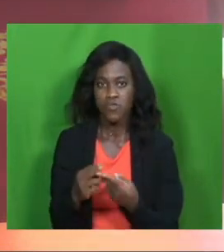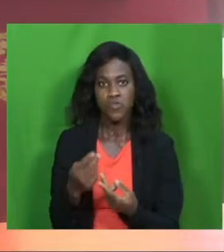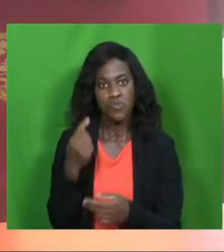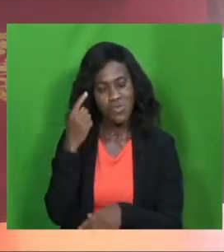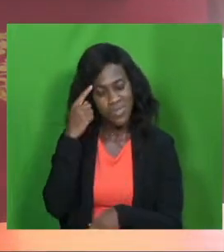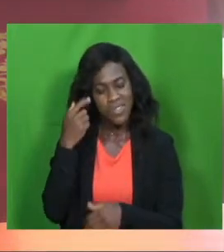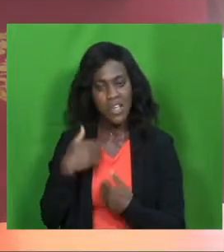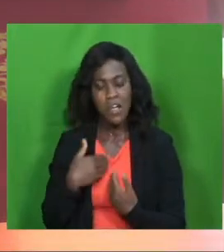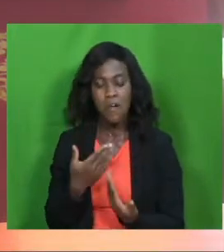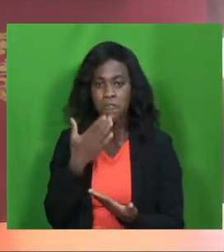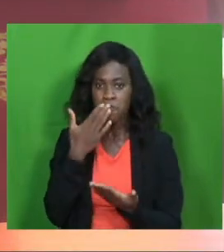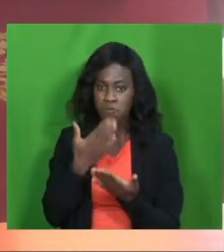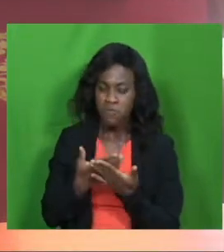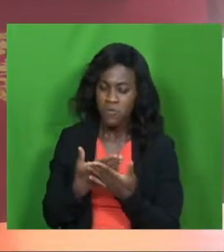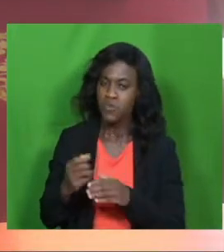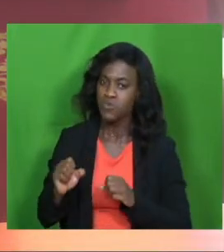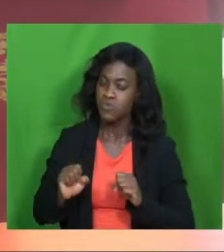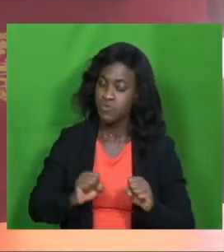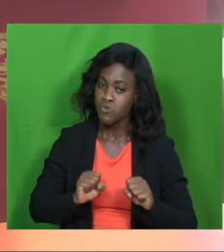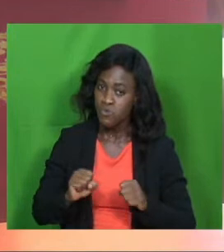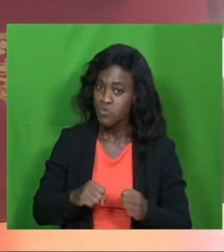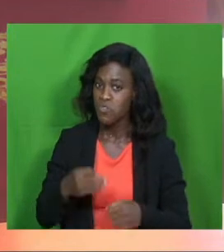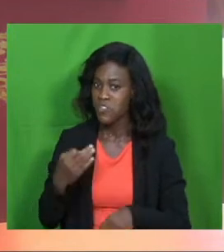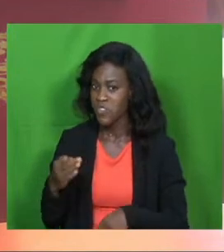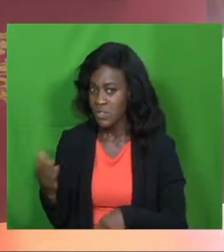infrastructure through the artificial